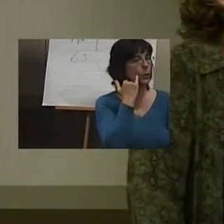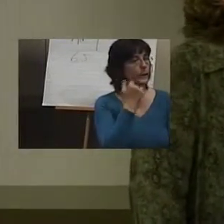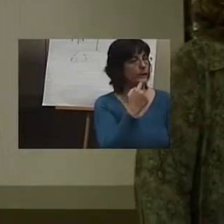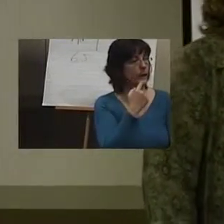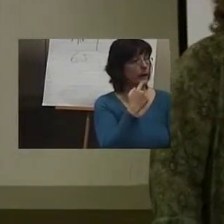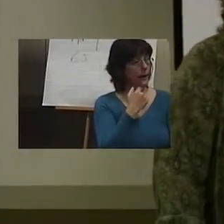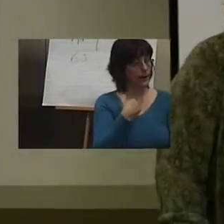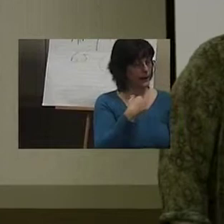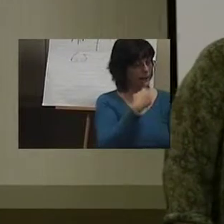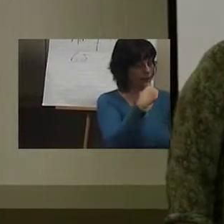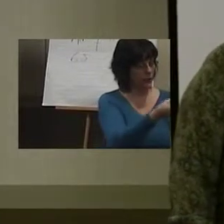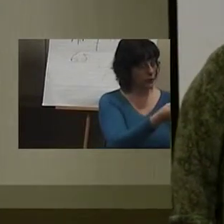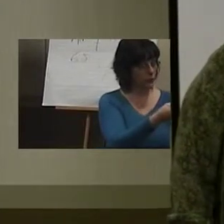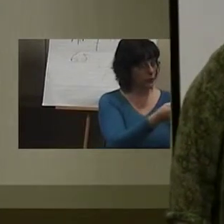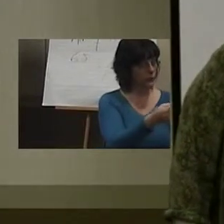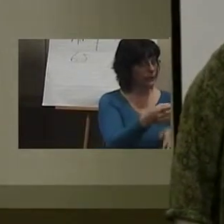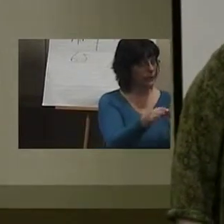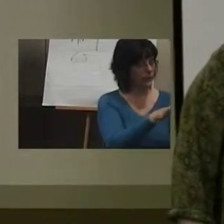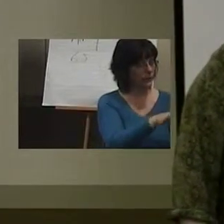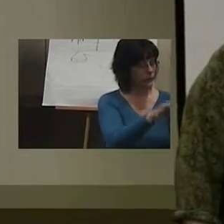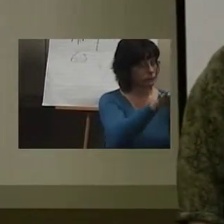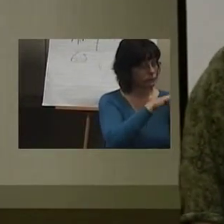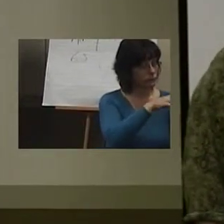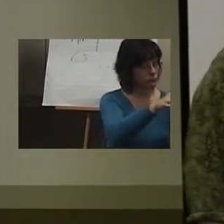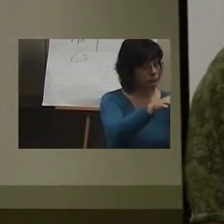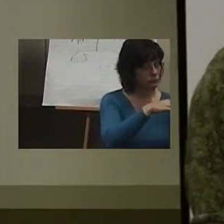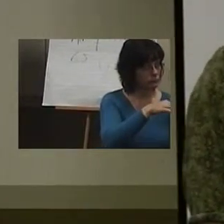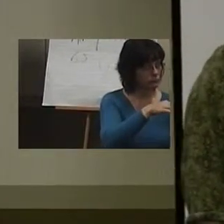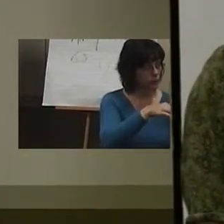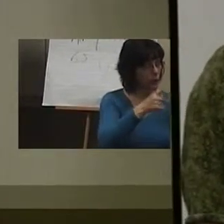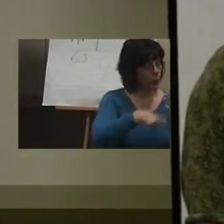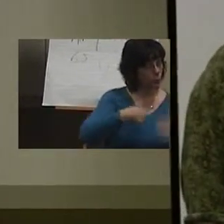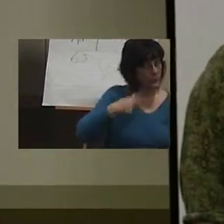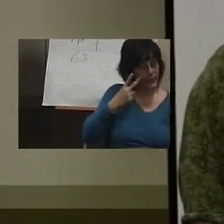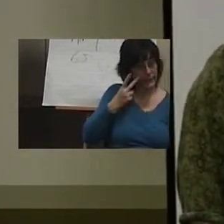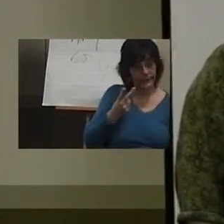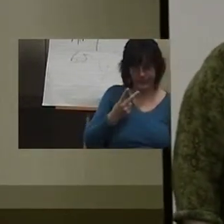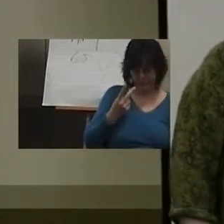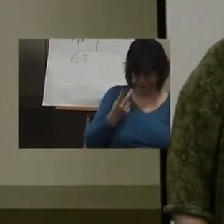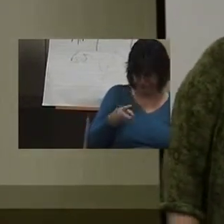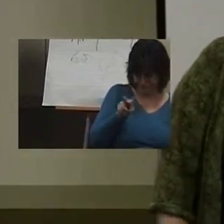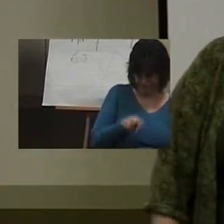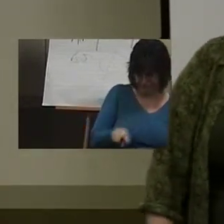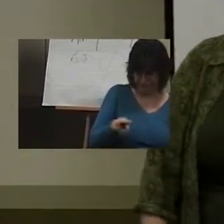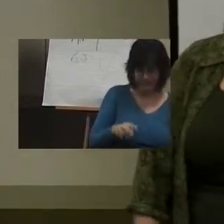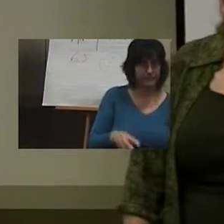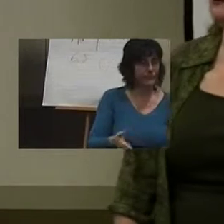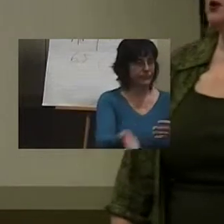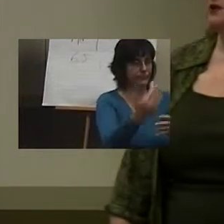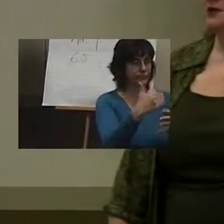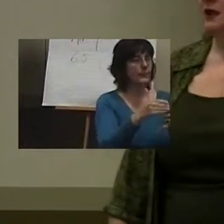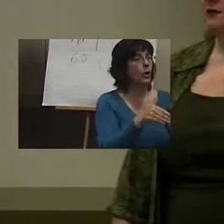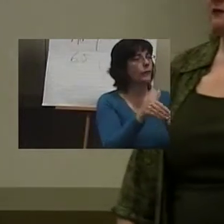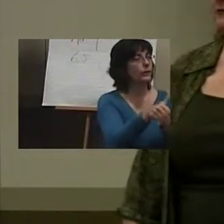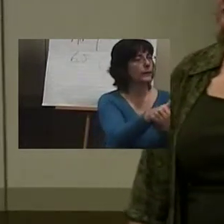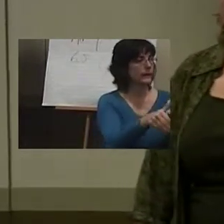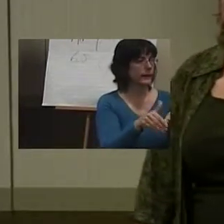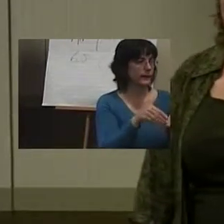this behavior and describing it to you, what am I seeing? Okay? Then you want to include the